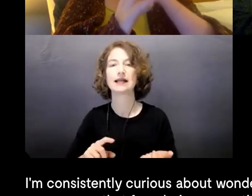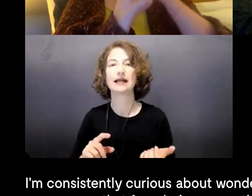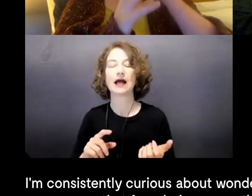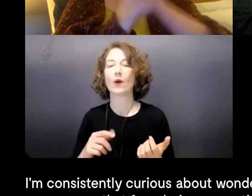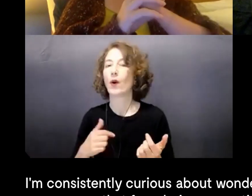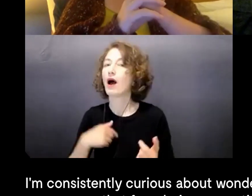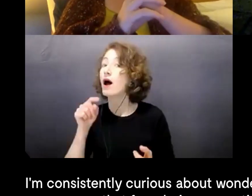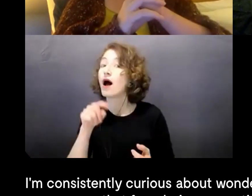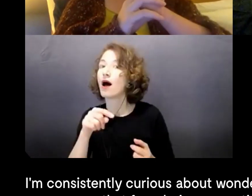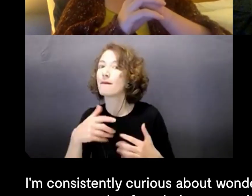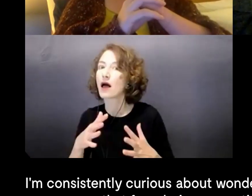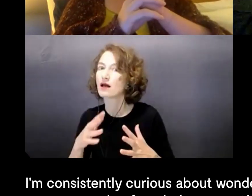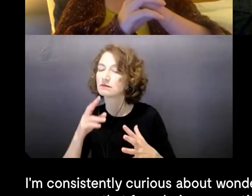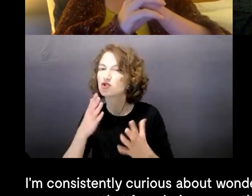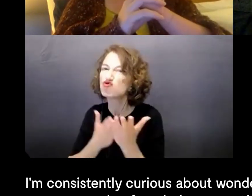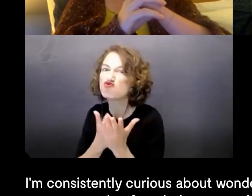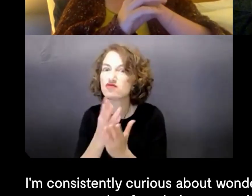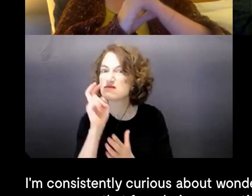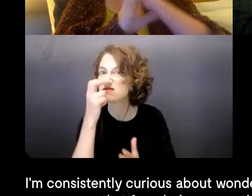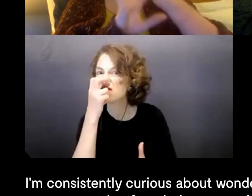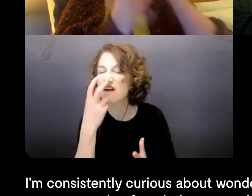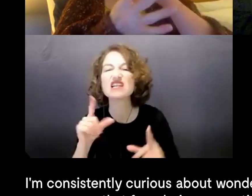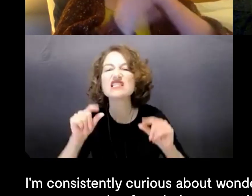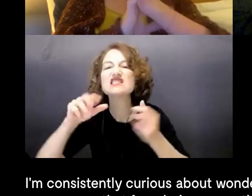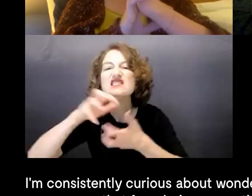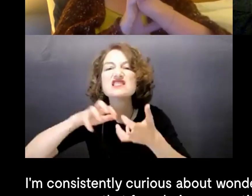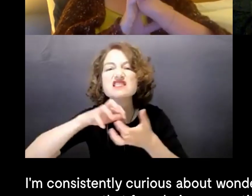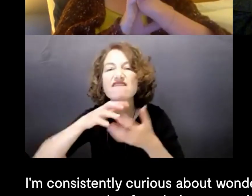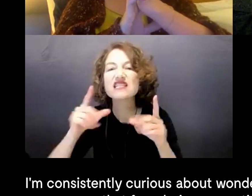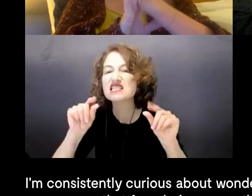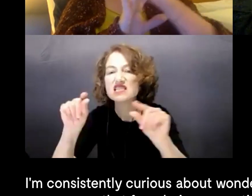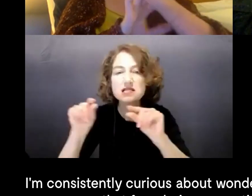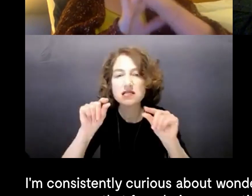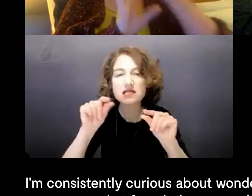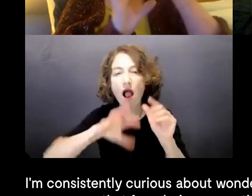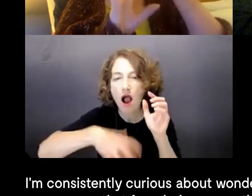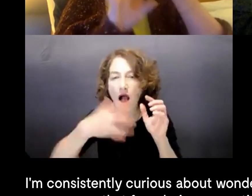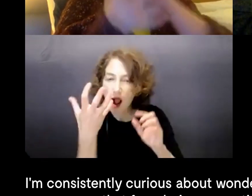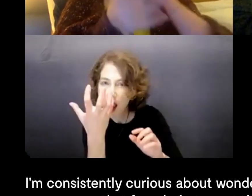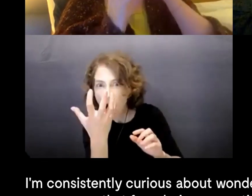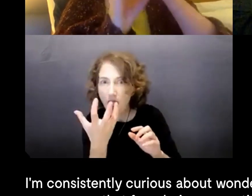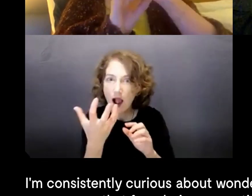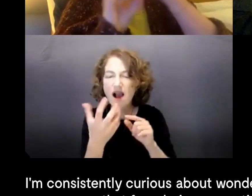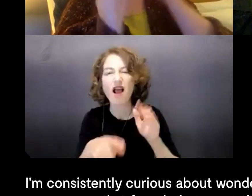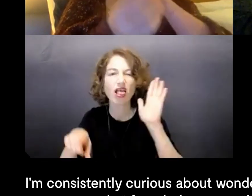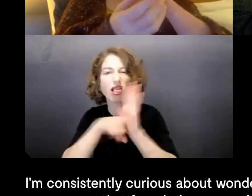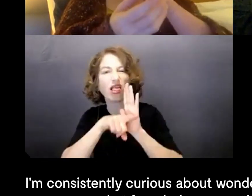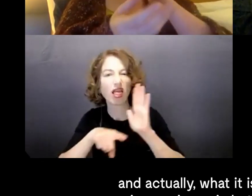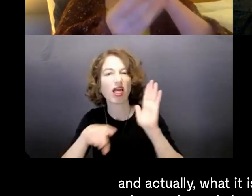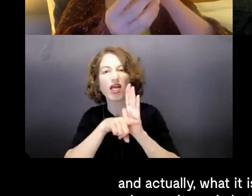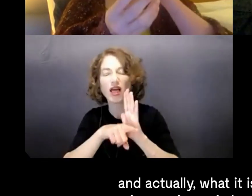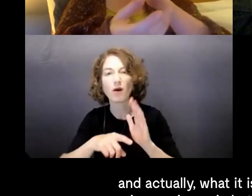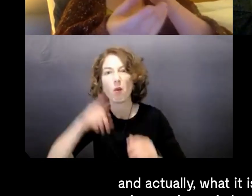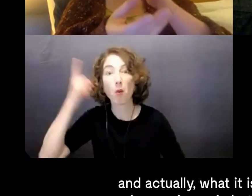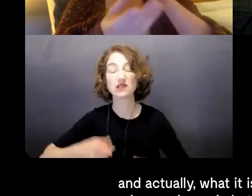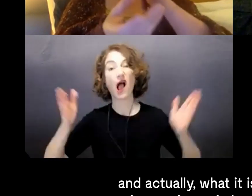curious. I'm consistently curious about wondering what mess is, and turning that from being a negative need to tidy up, and